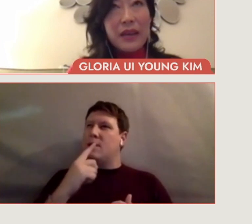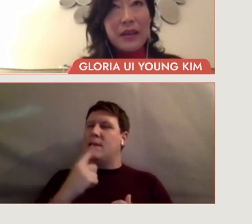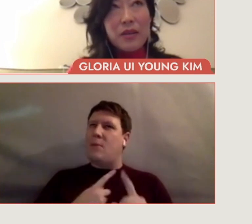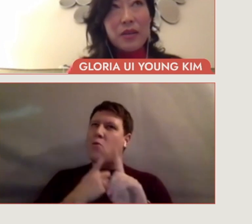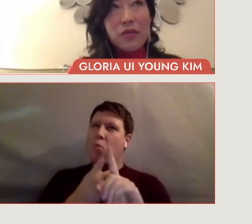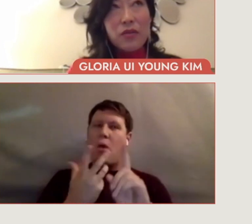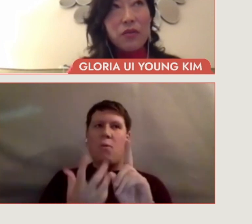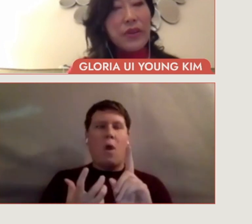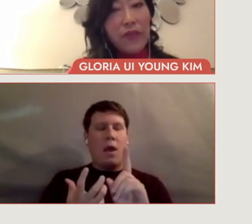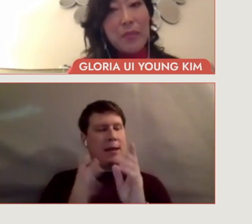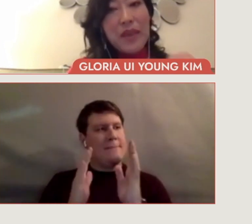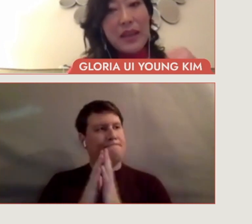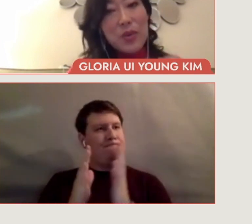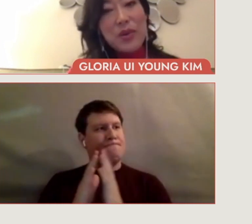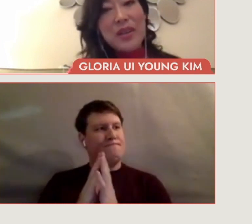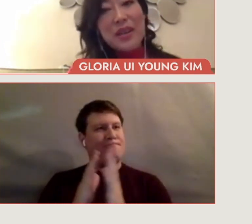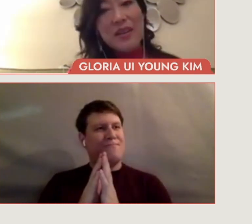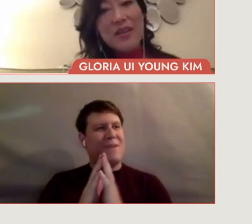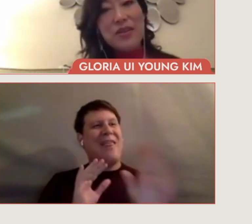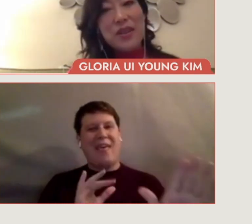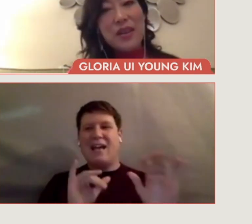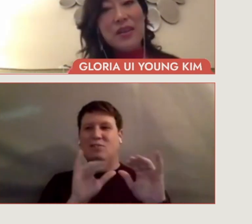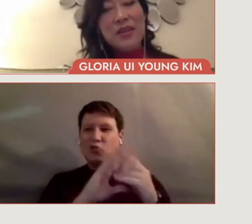like, reframe that story